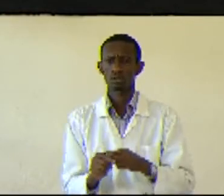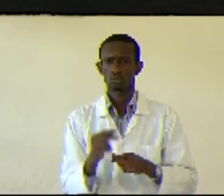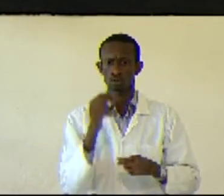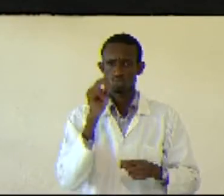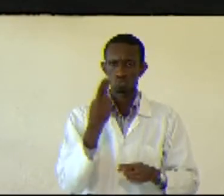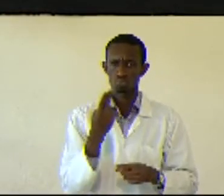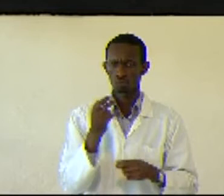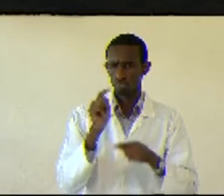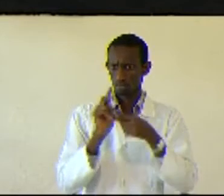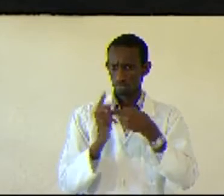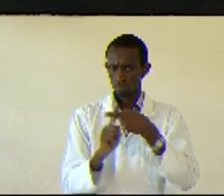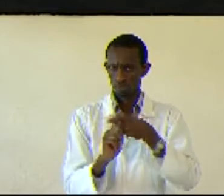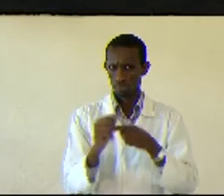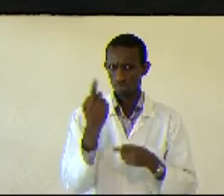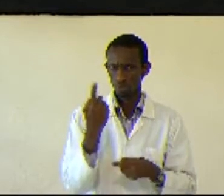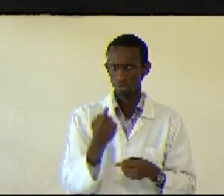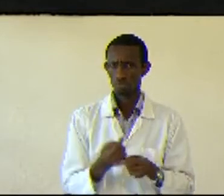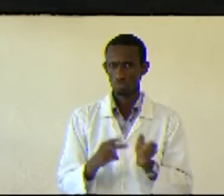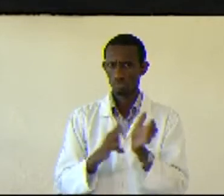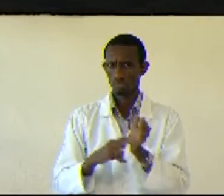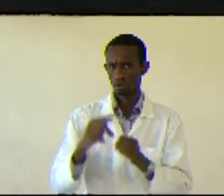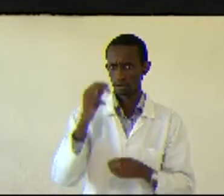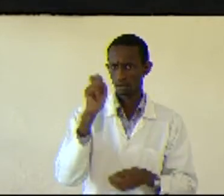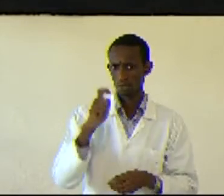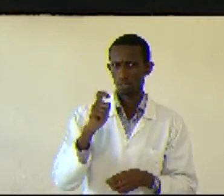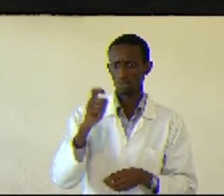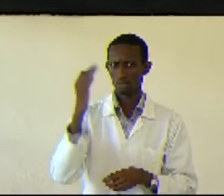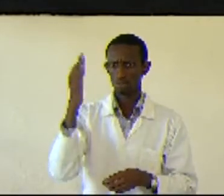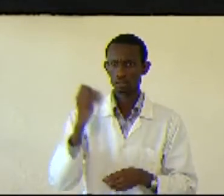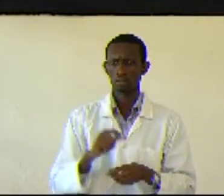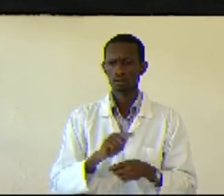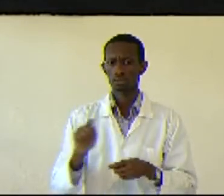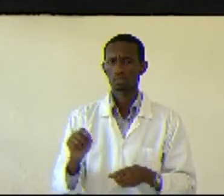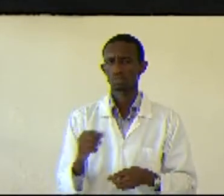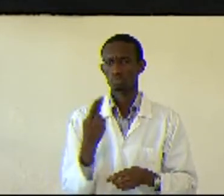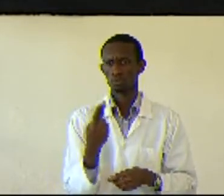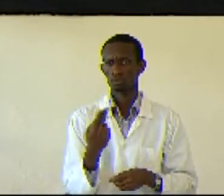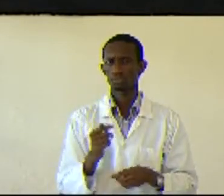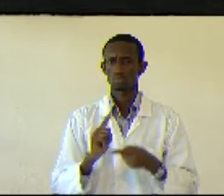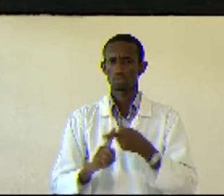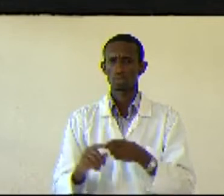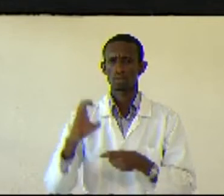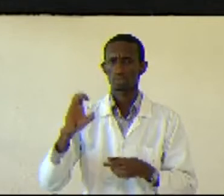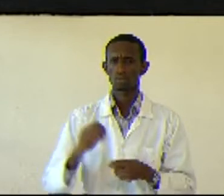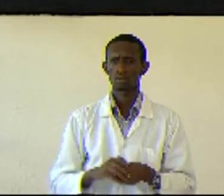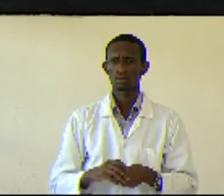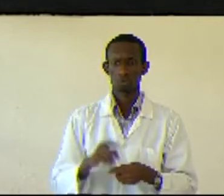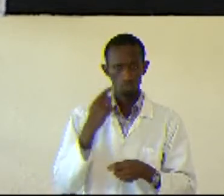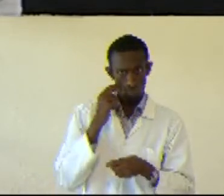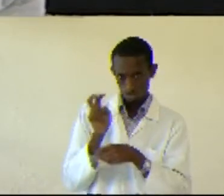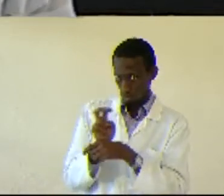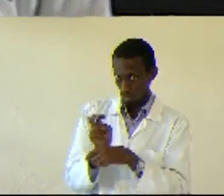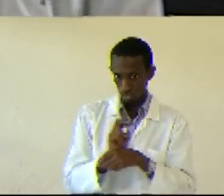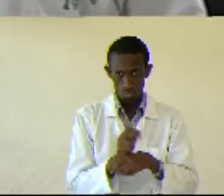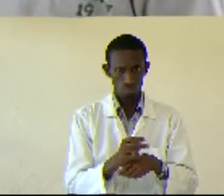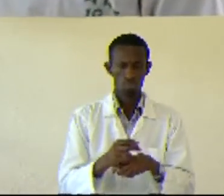is equal to x cubed divided by 3 plus c. And I'm done. Check your answers if